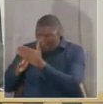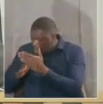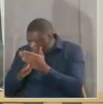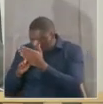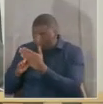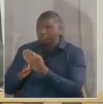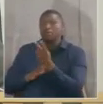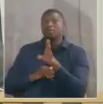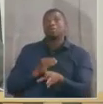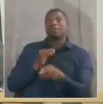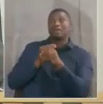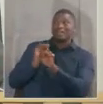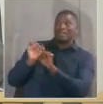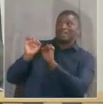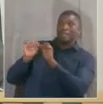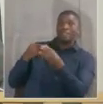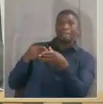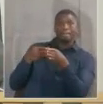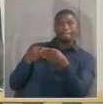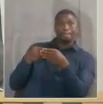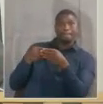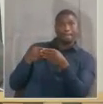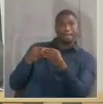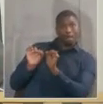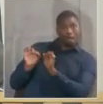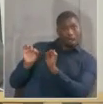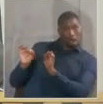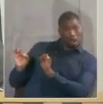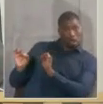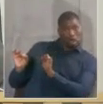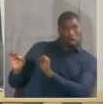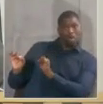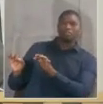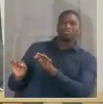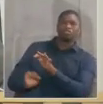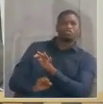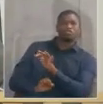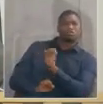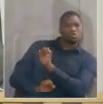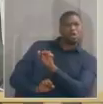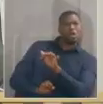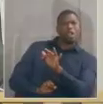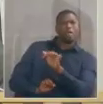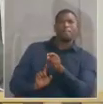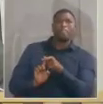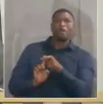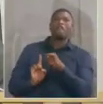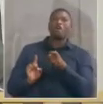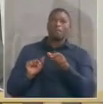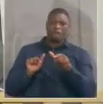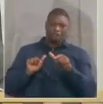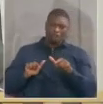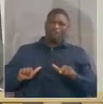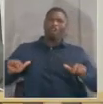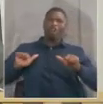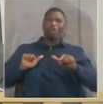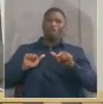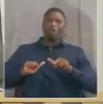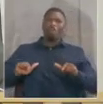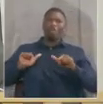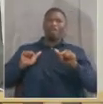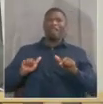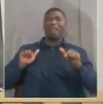members that were deployed in that task team, as they were from local level, they